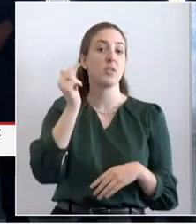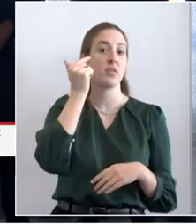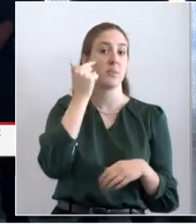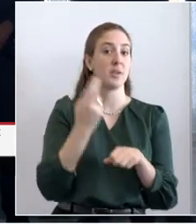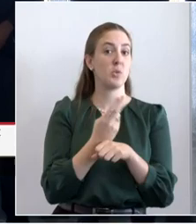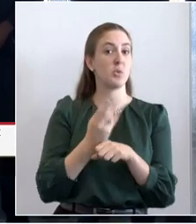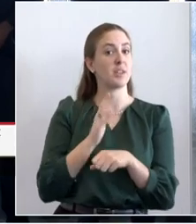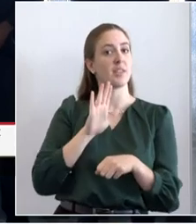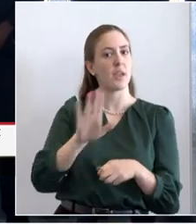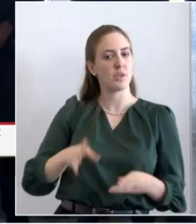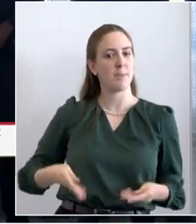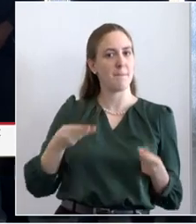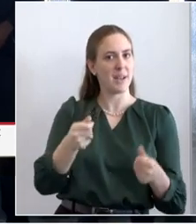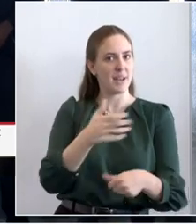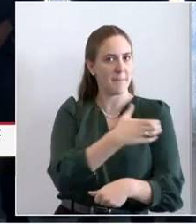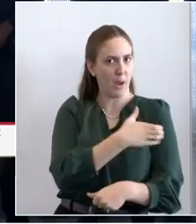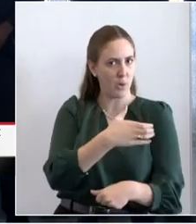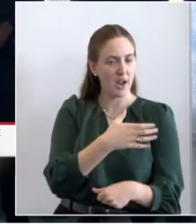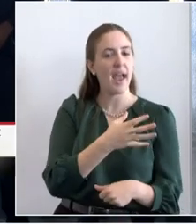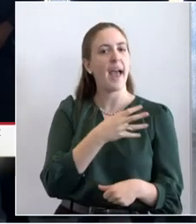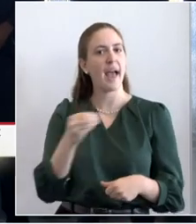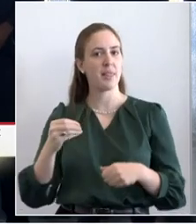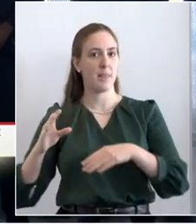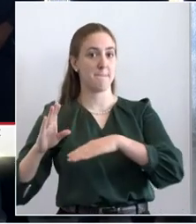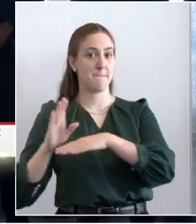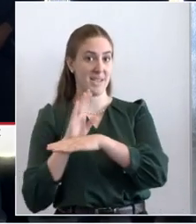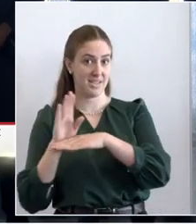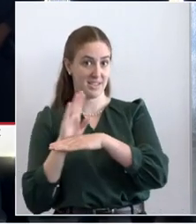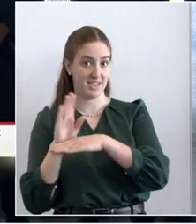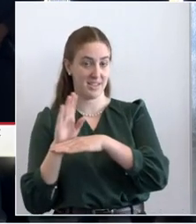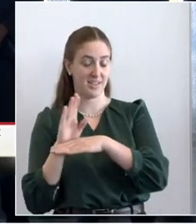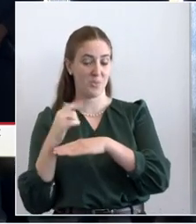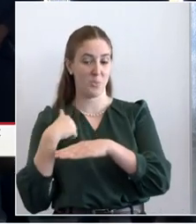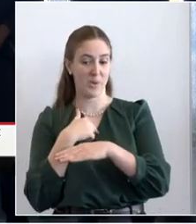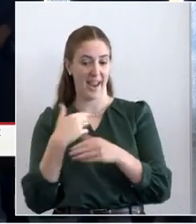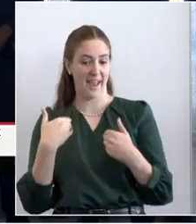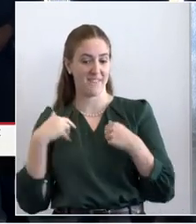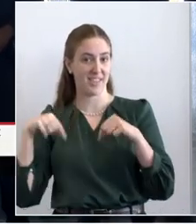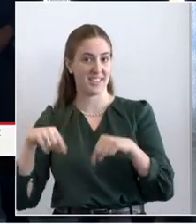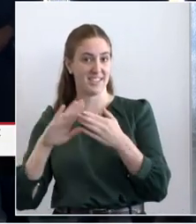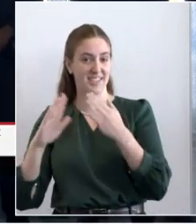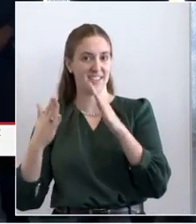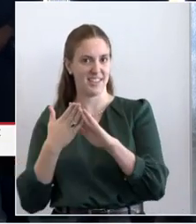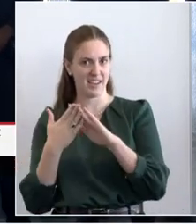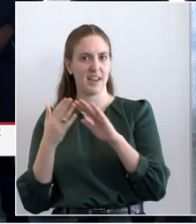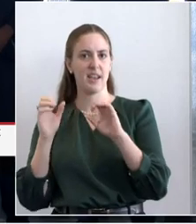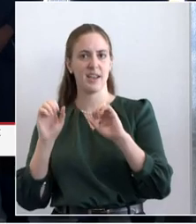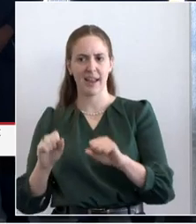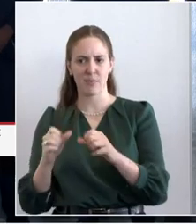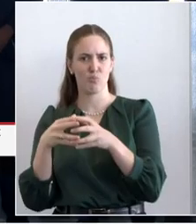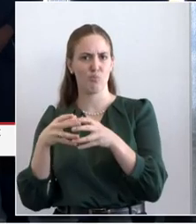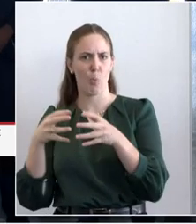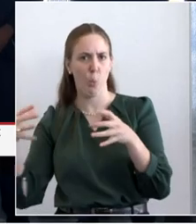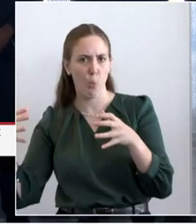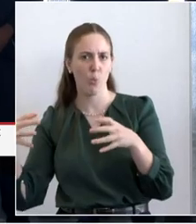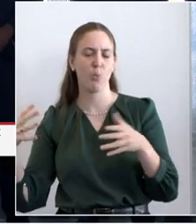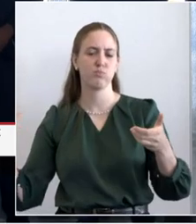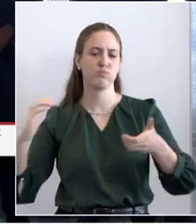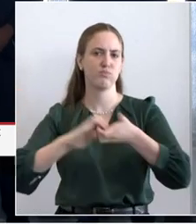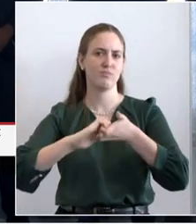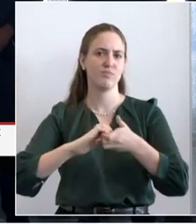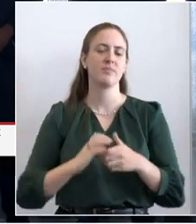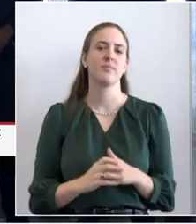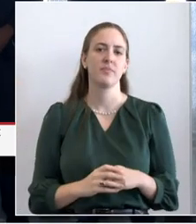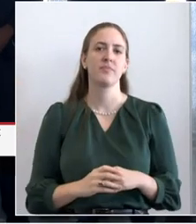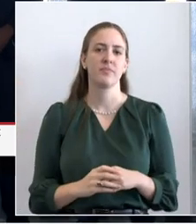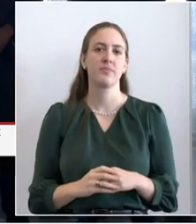power and the fantastic businesses that we have in our city are growing.